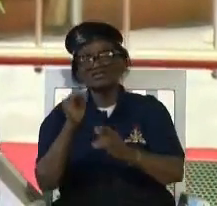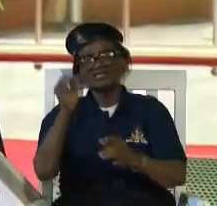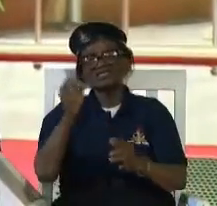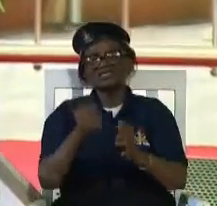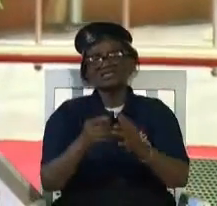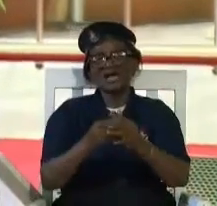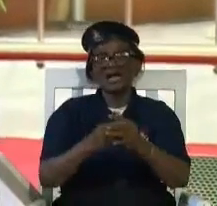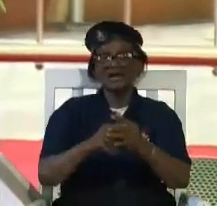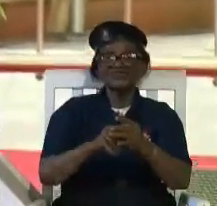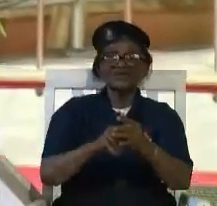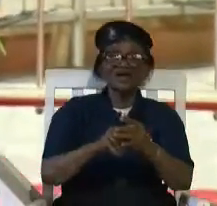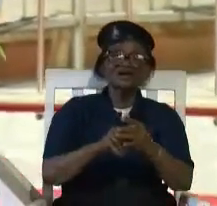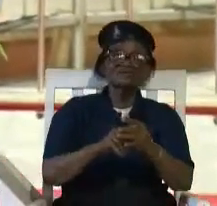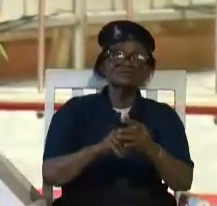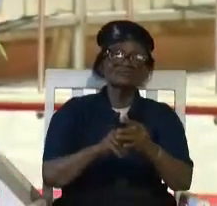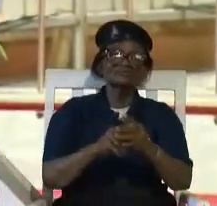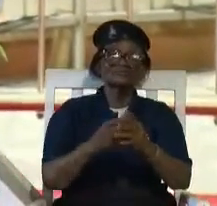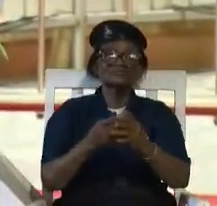Jesus is Alpha,